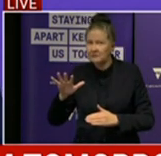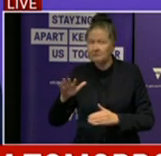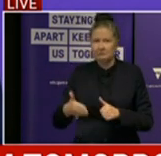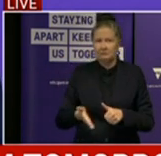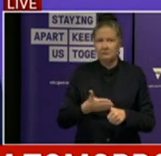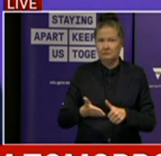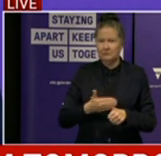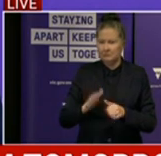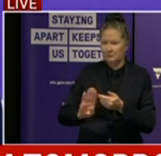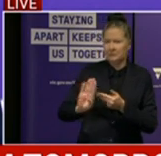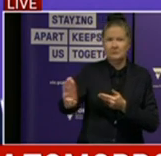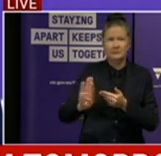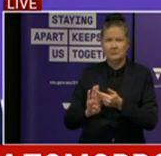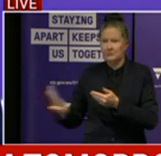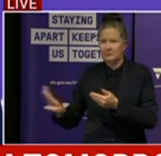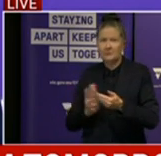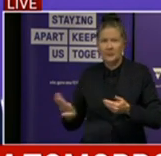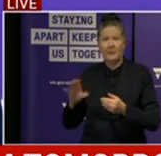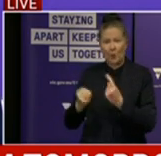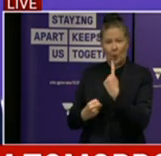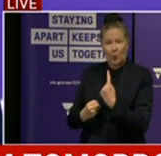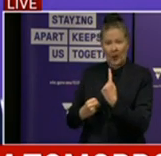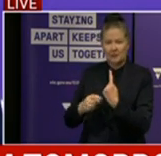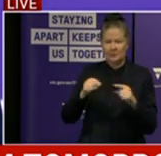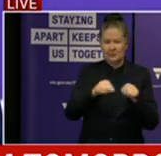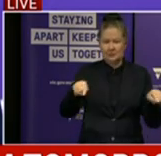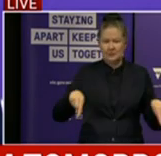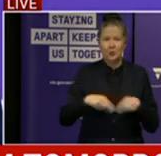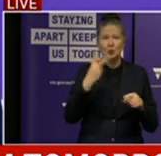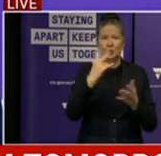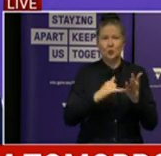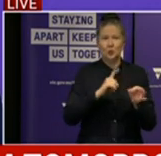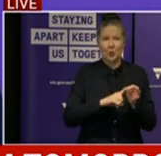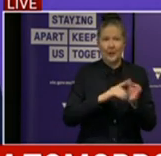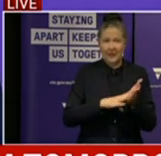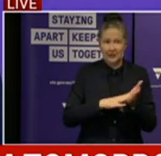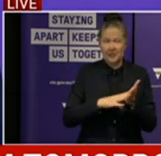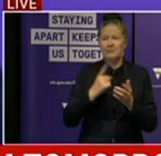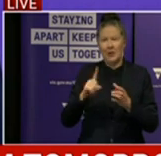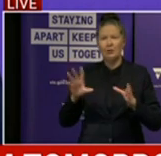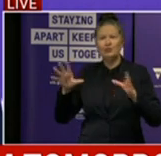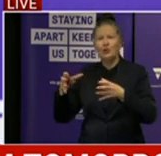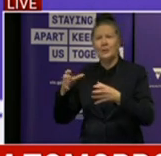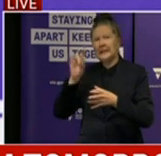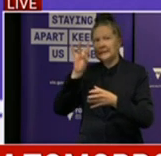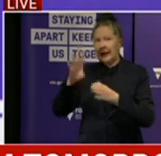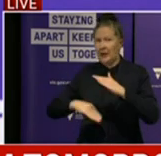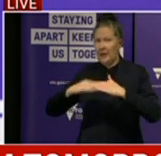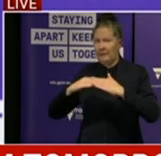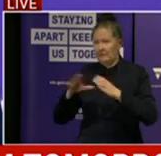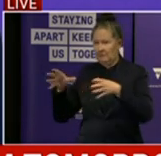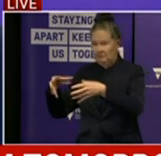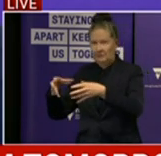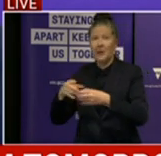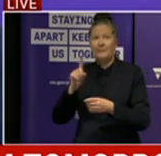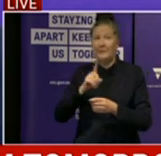density requirements at 1 per 2 square metres. Group limits of 10 apply as well. The key point there is that tables will need to be 1.5